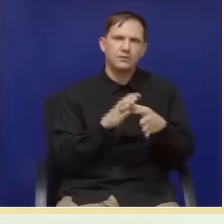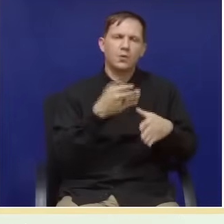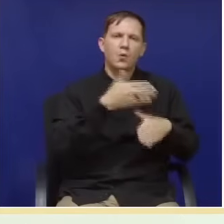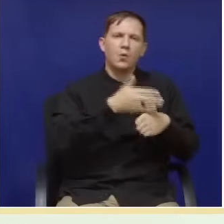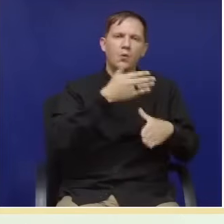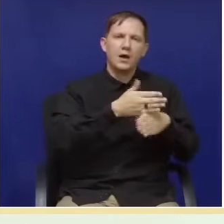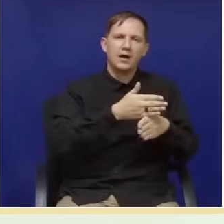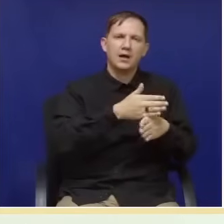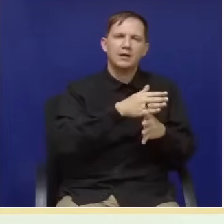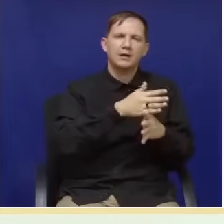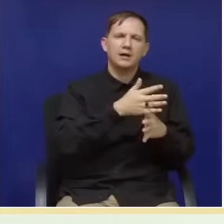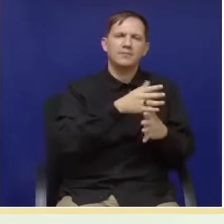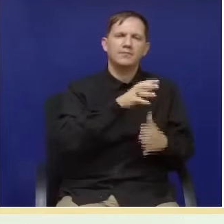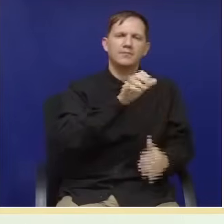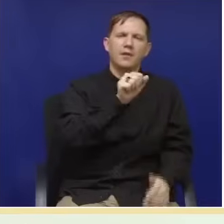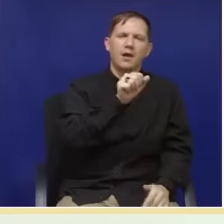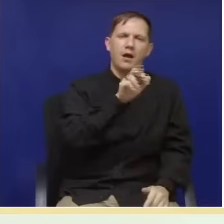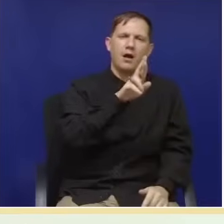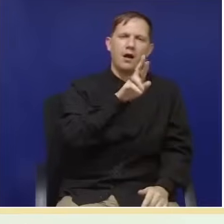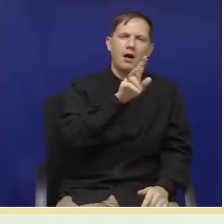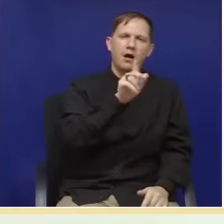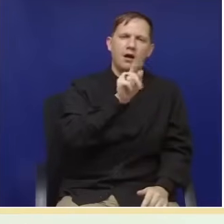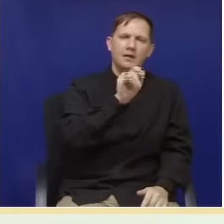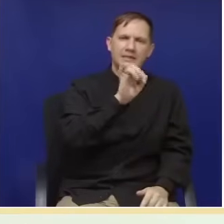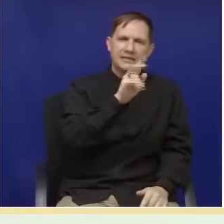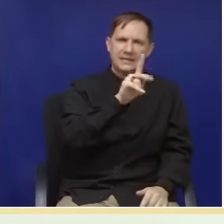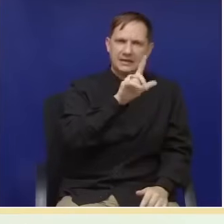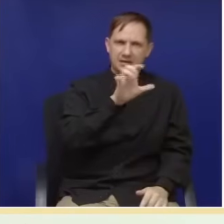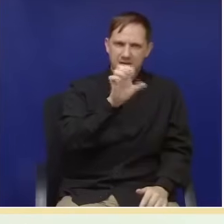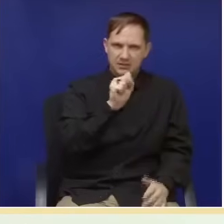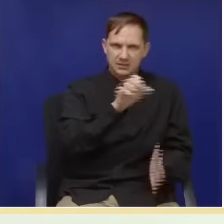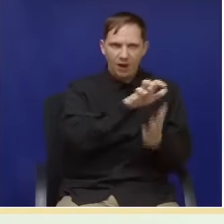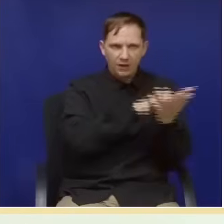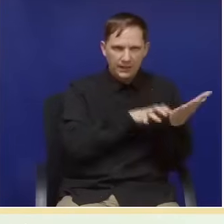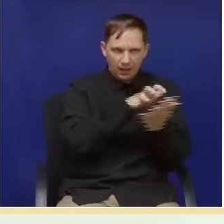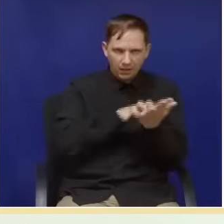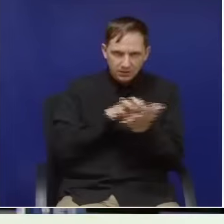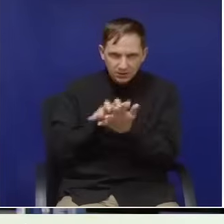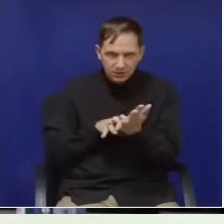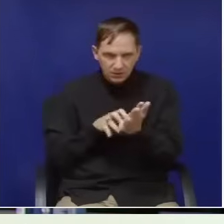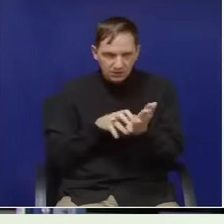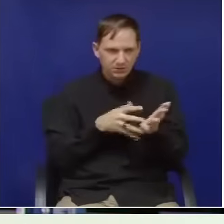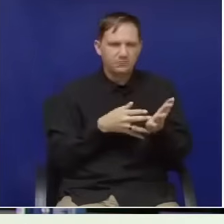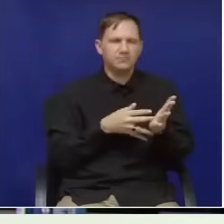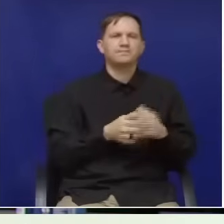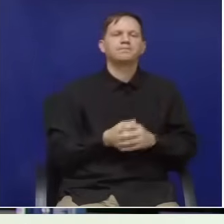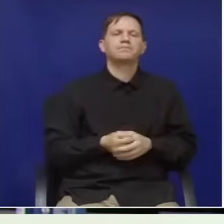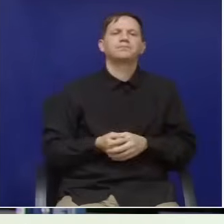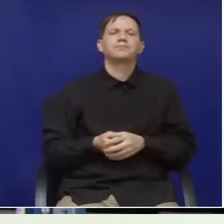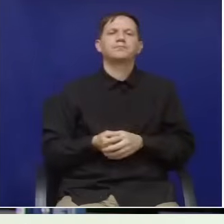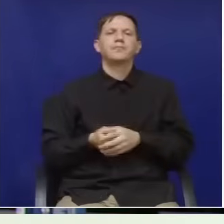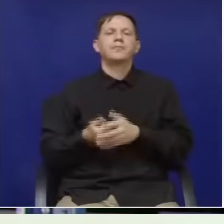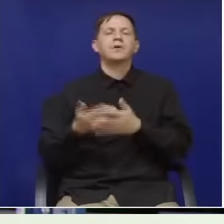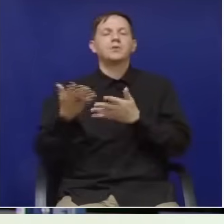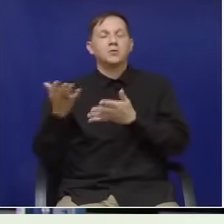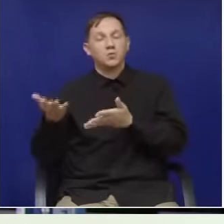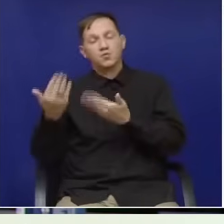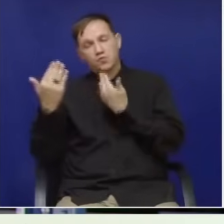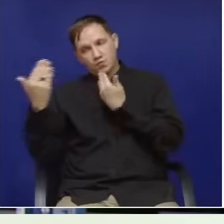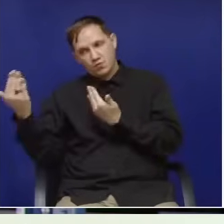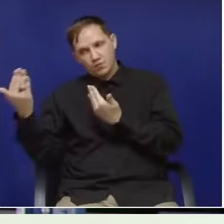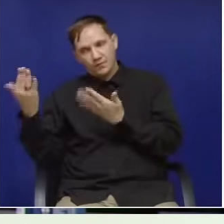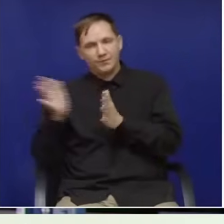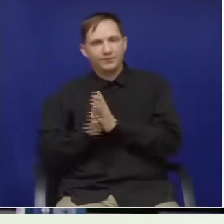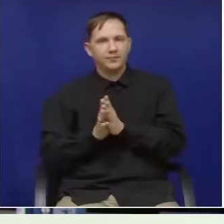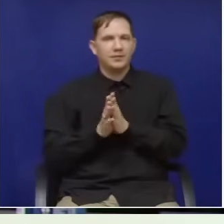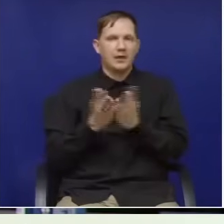The Honorable Minister. Thank you very much, House Chair. The Department of Justice and Constitutional Development has